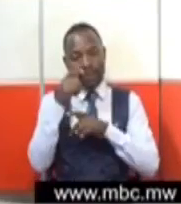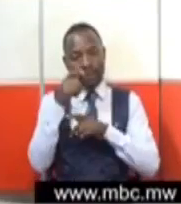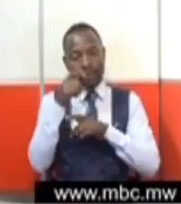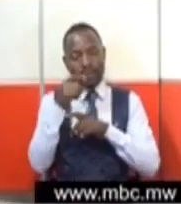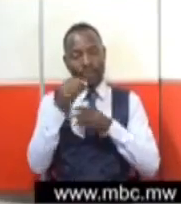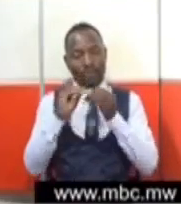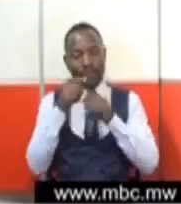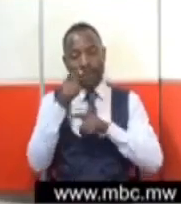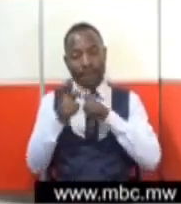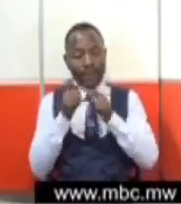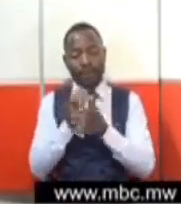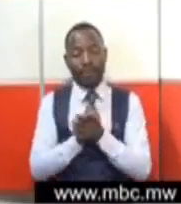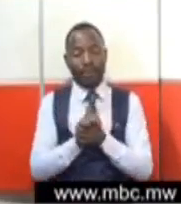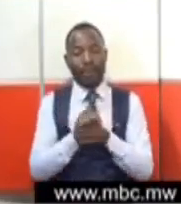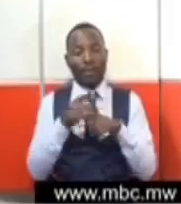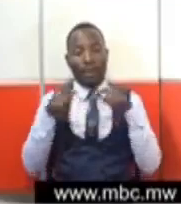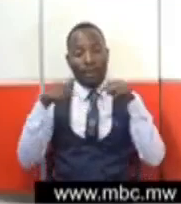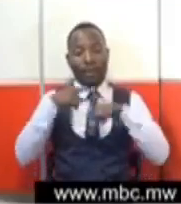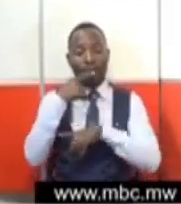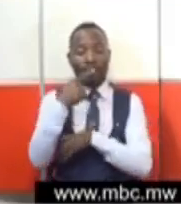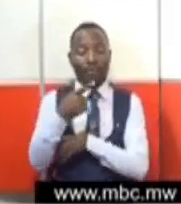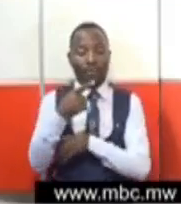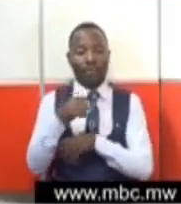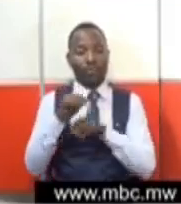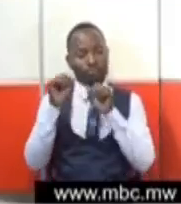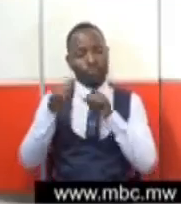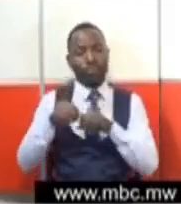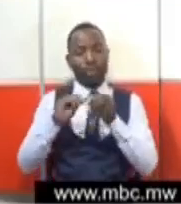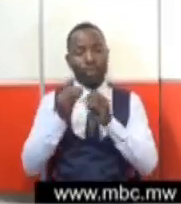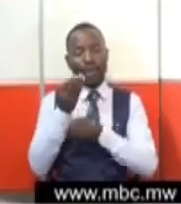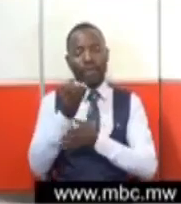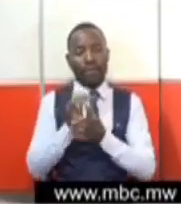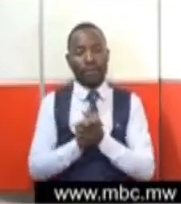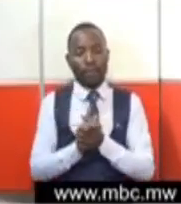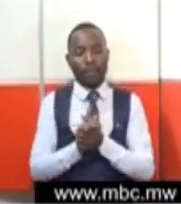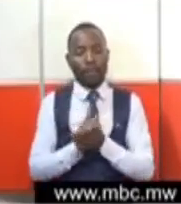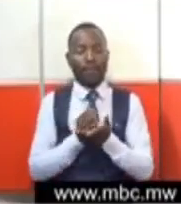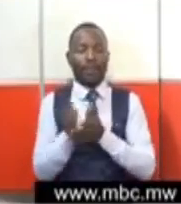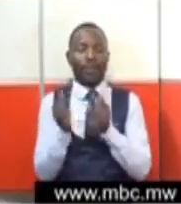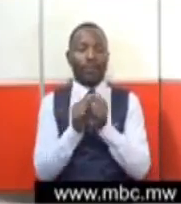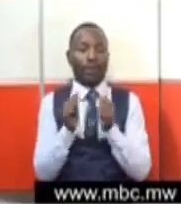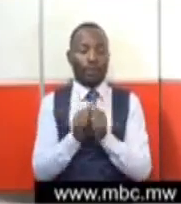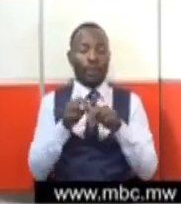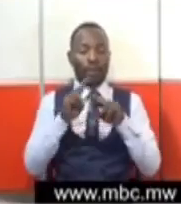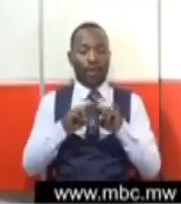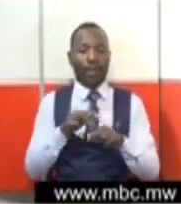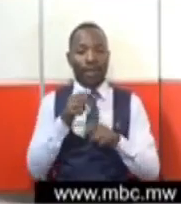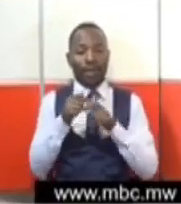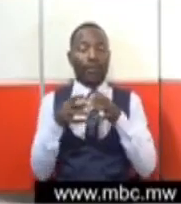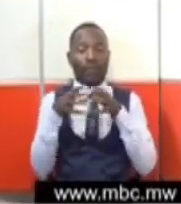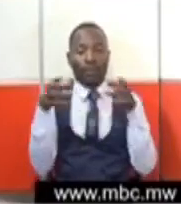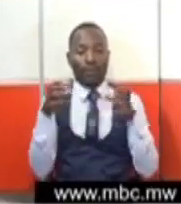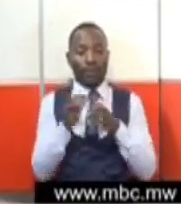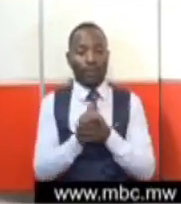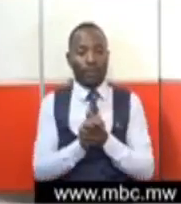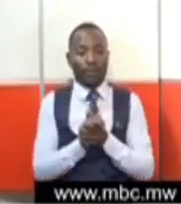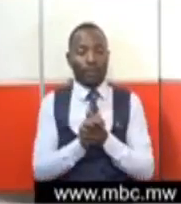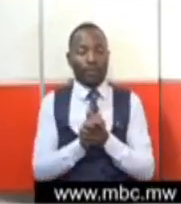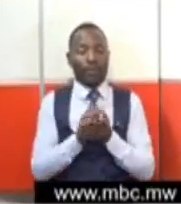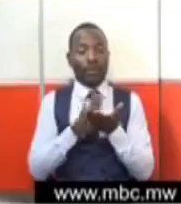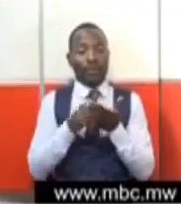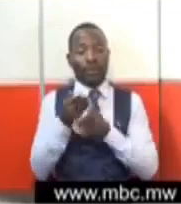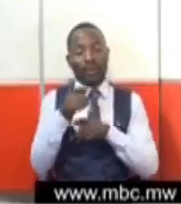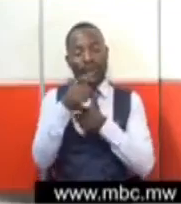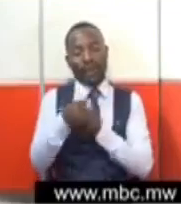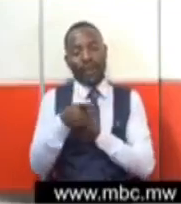milk production. As of now, we are capable of making daily mash, which boosts milk production in dairy livestock. As such,